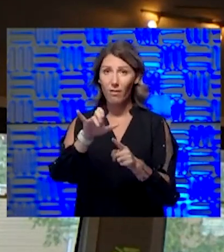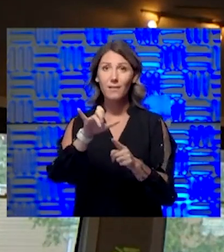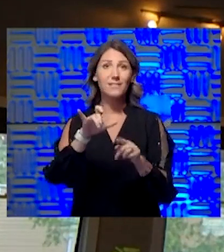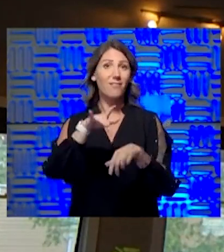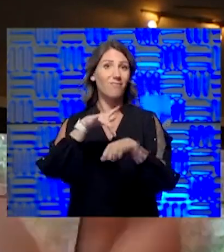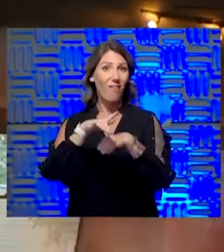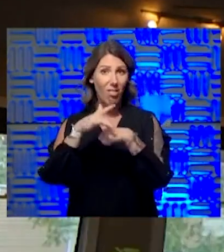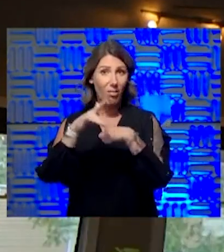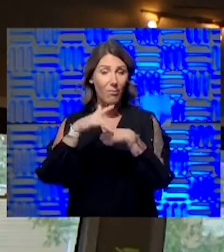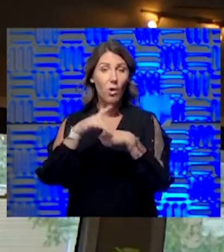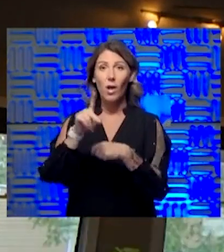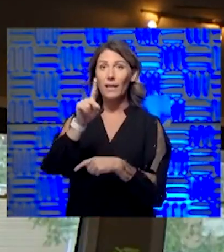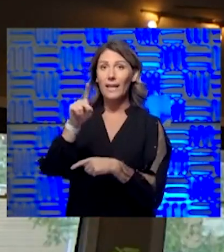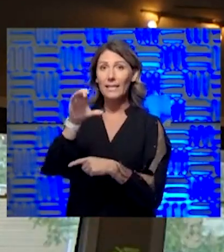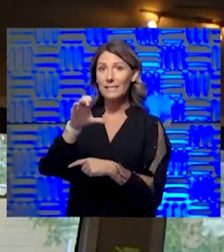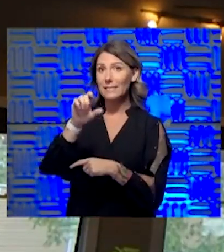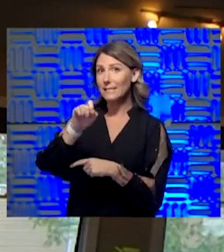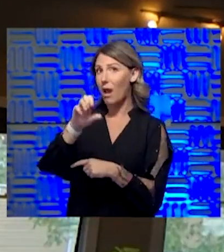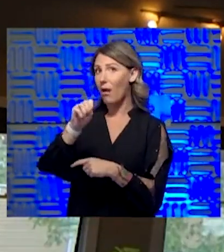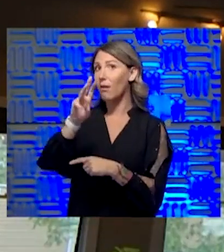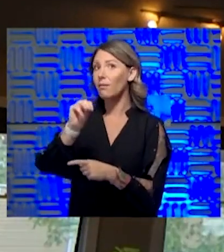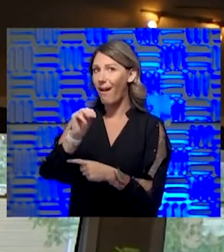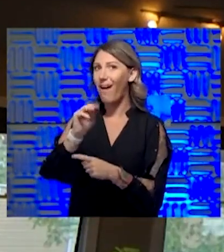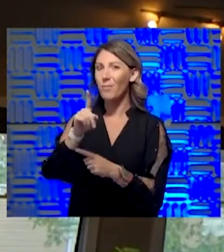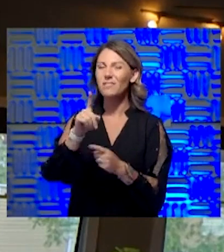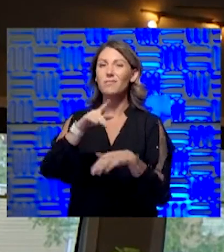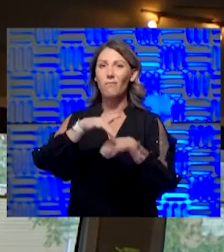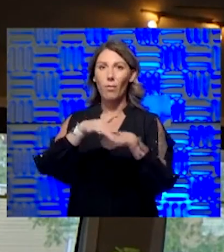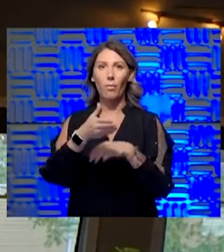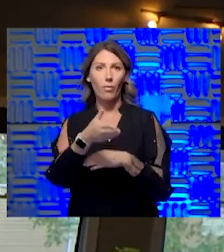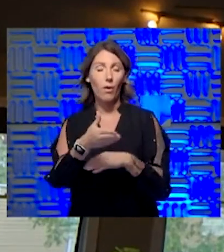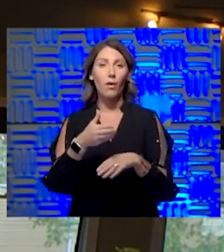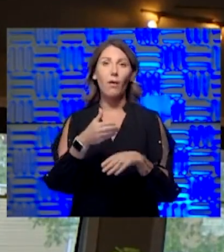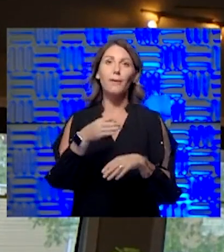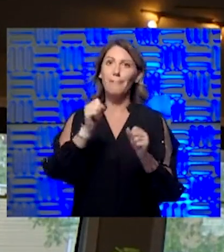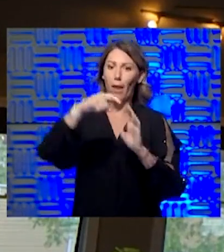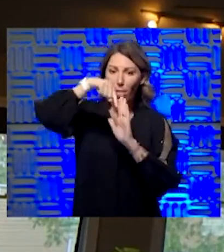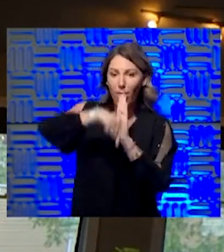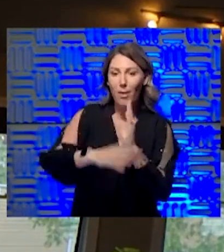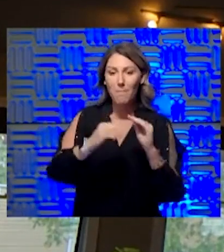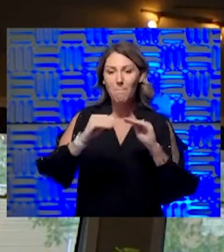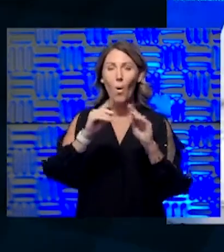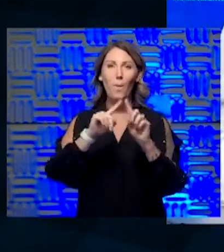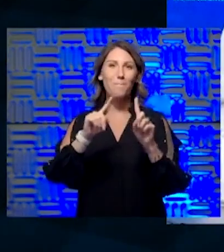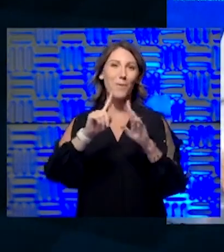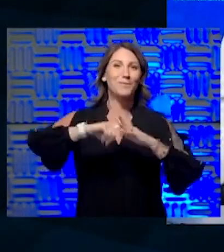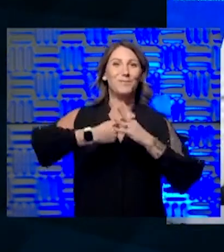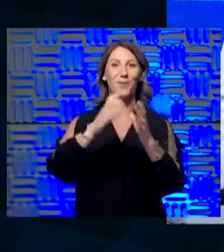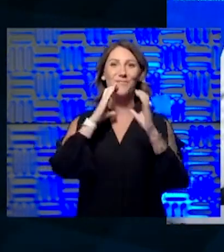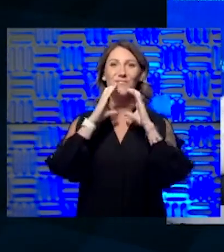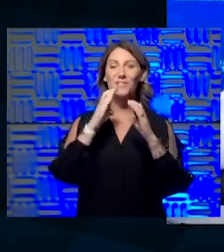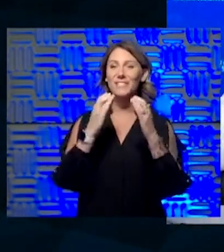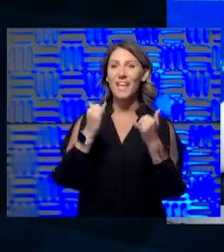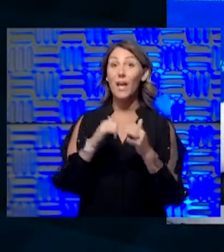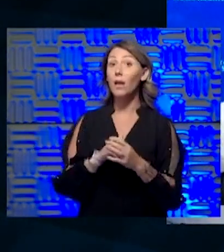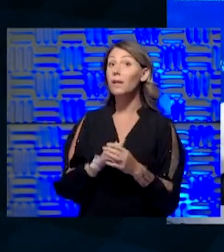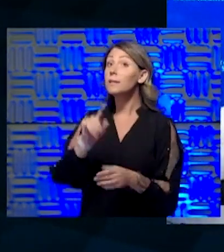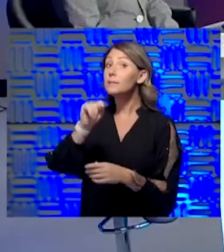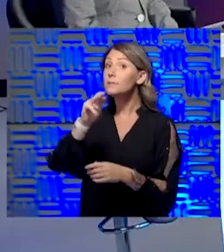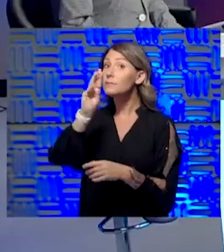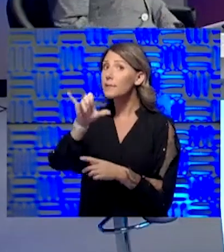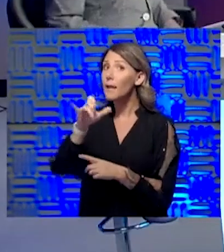And again, I'm glad to dive into it a little bit, but I know we're just getting our conversation started. You bet. And Tammy, we've been open